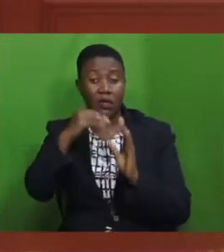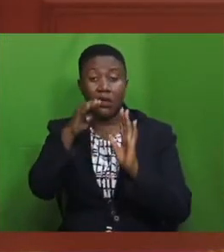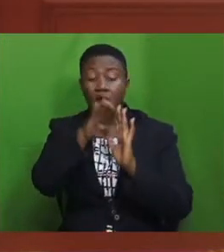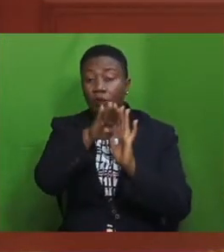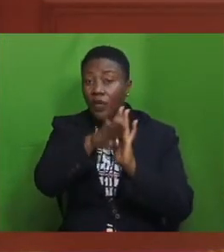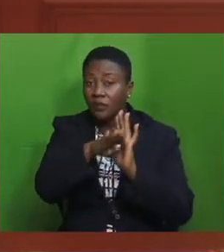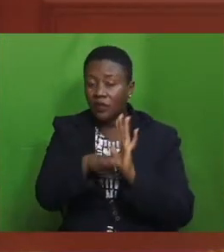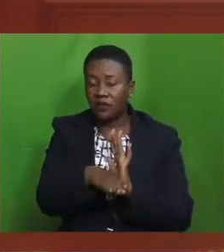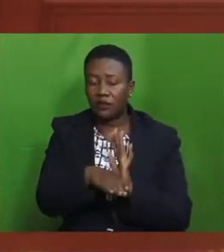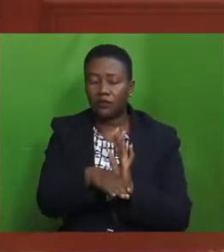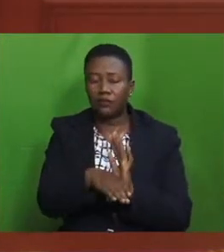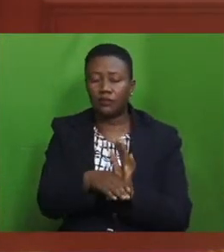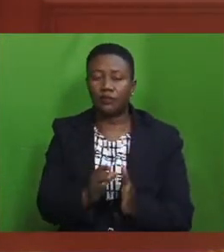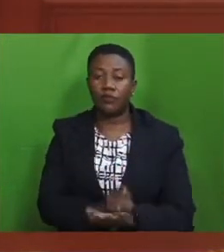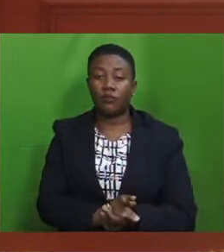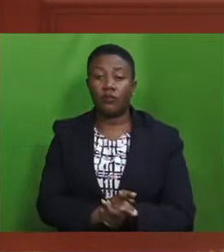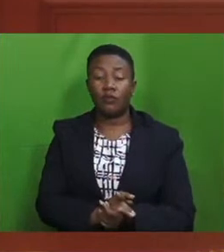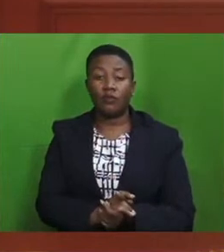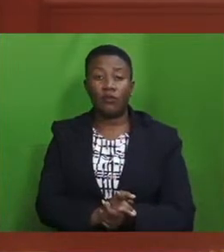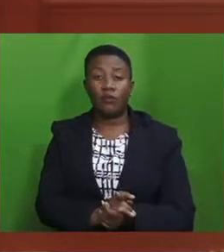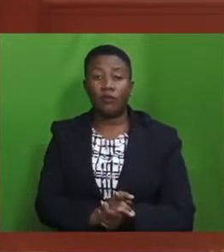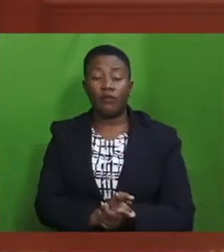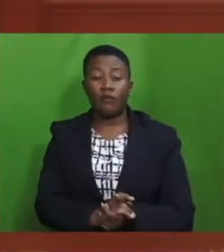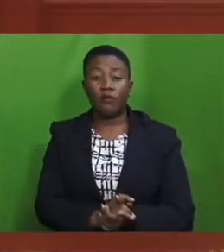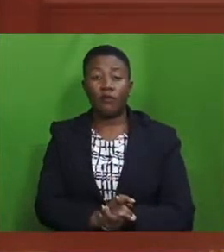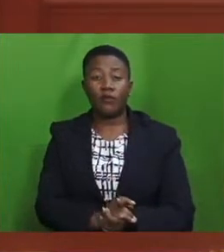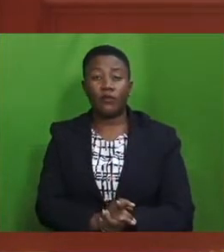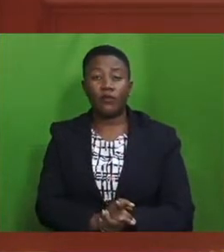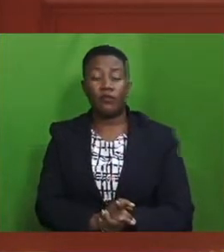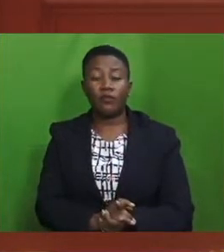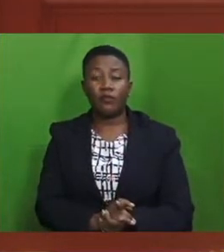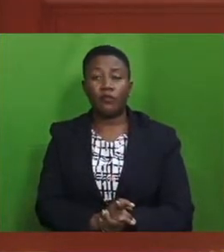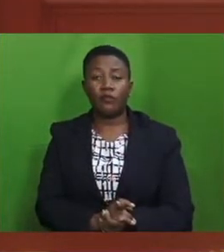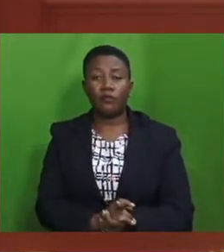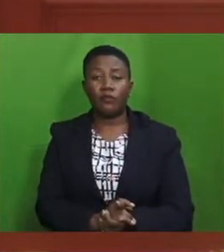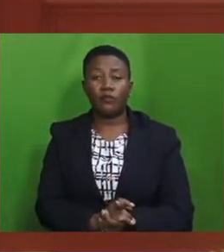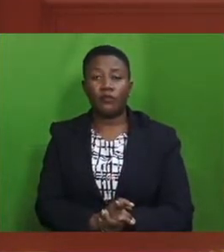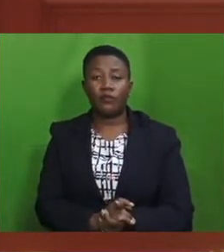I quote, Mr. Speaker, it reads, Mr. Speaker,